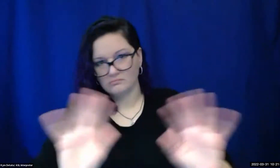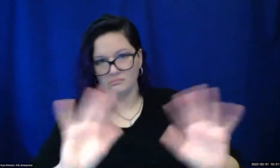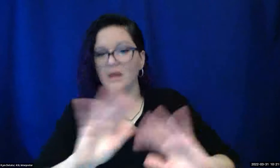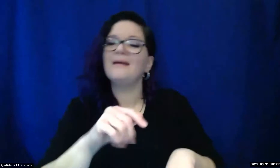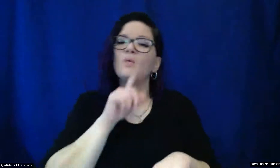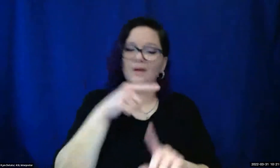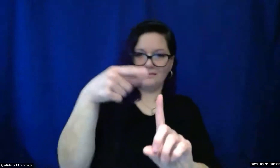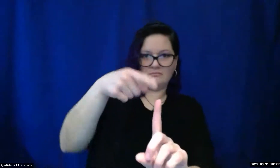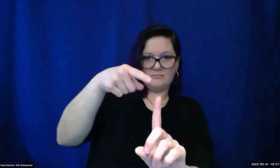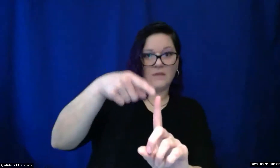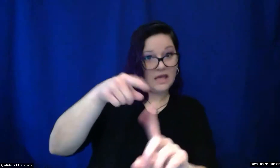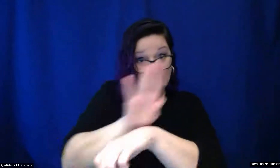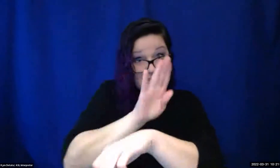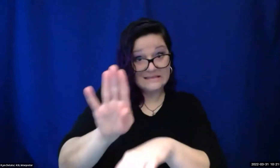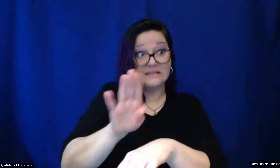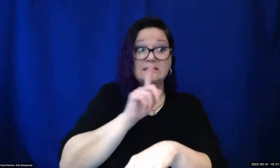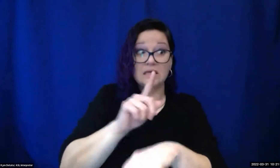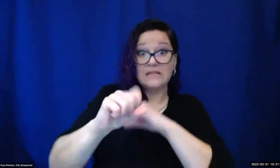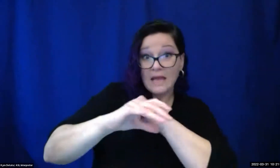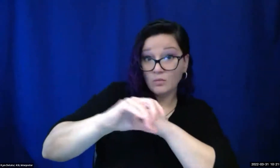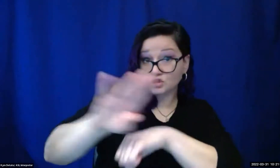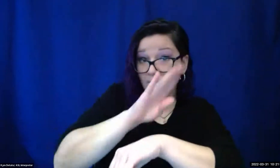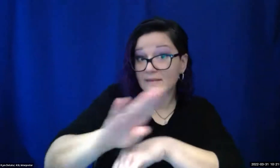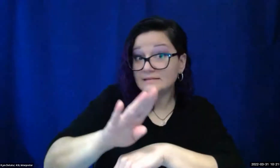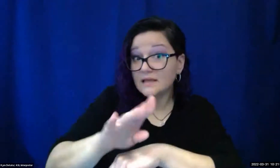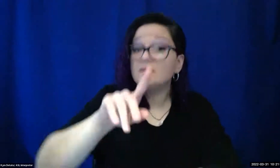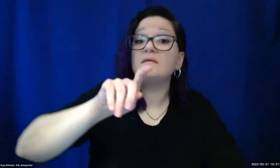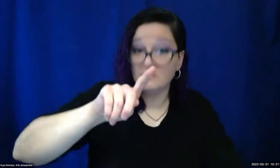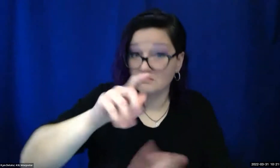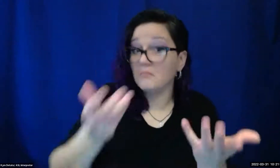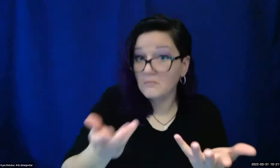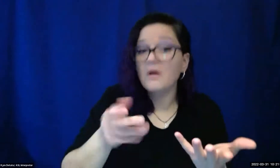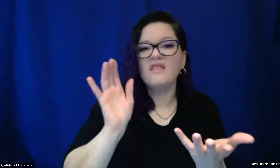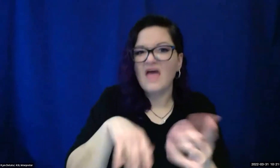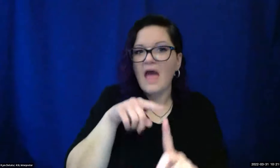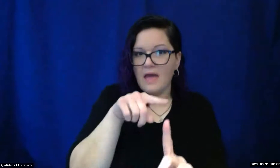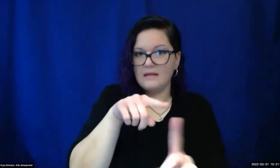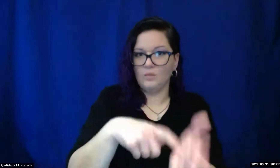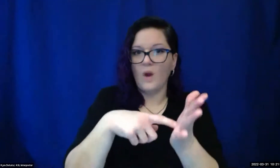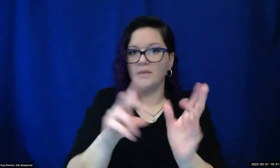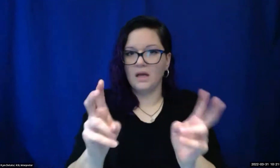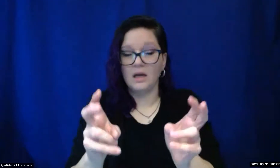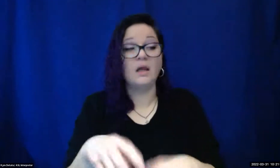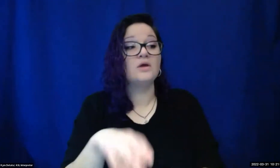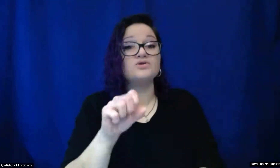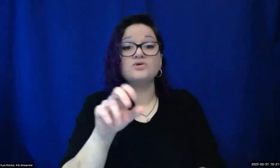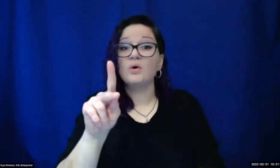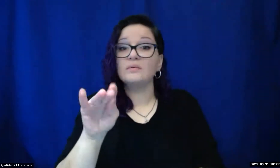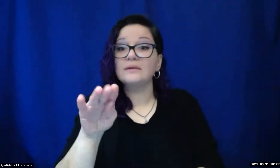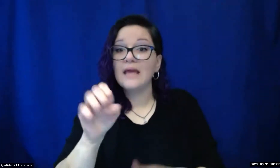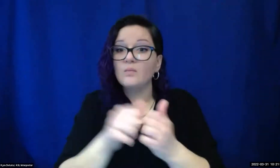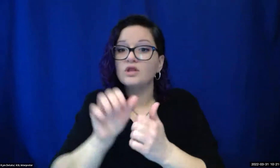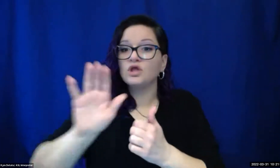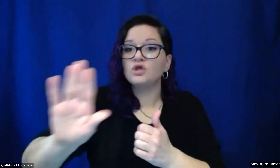the establishment is a commercial business. And so Kate, in your case with Pyramid, it